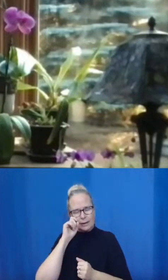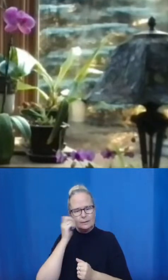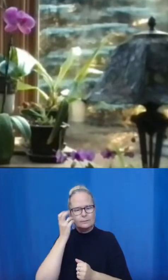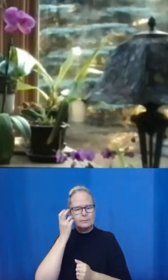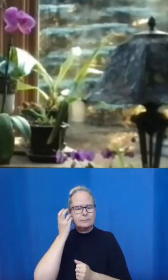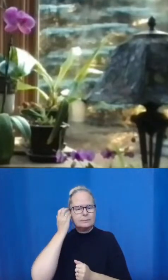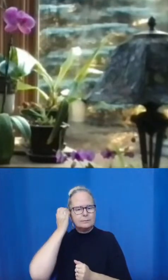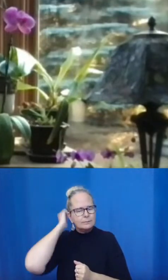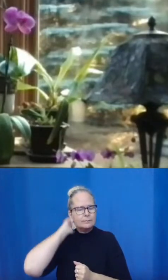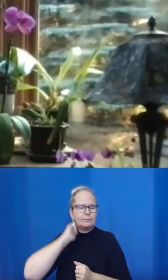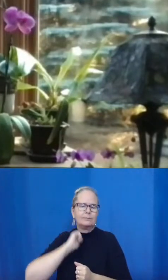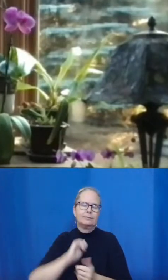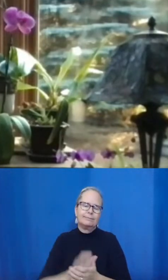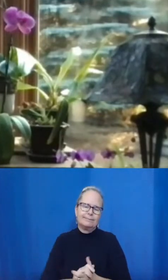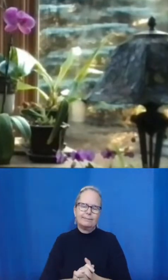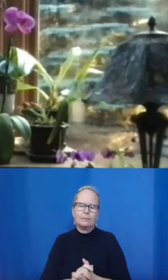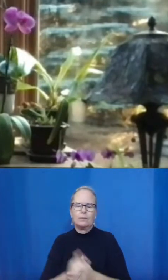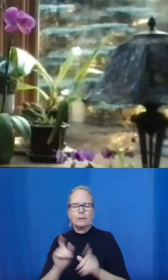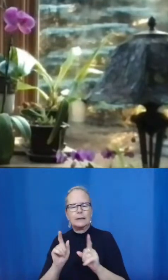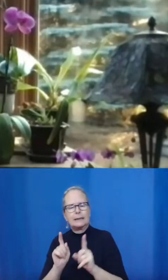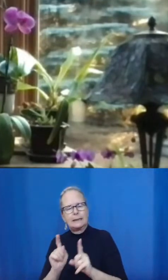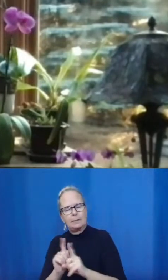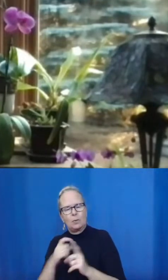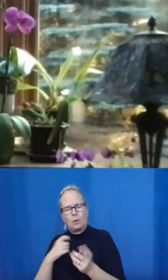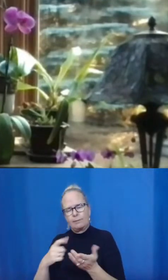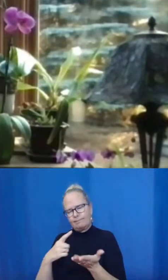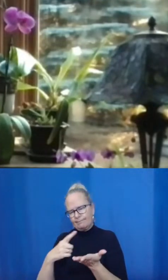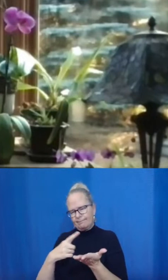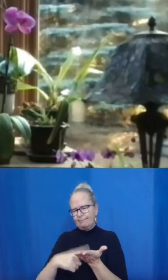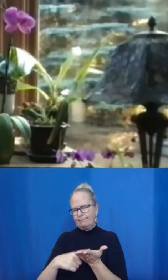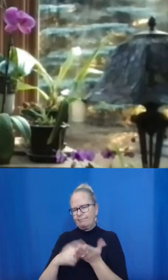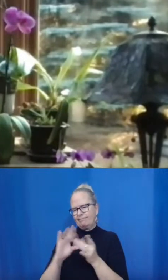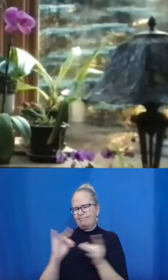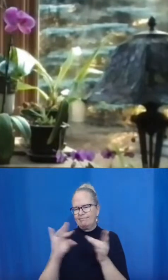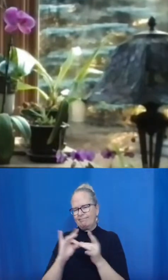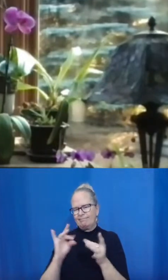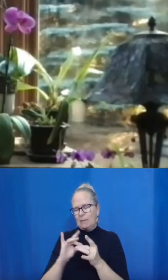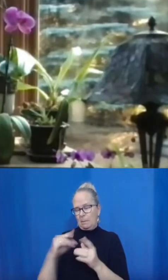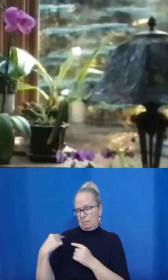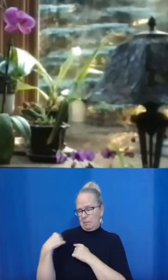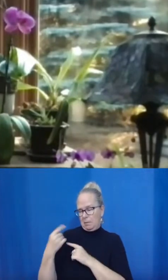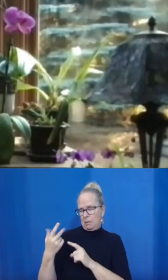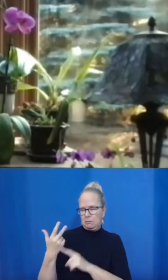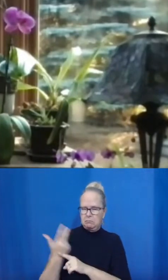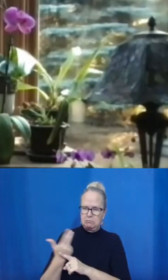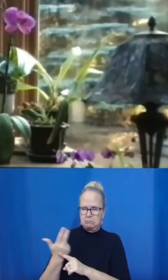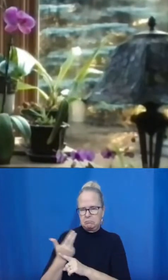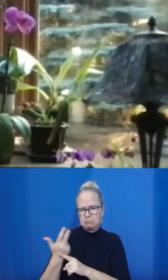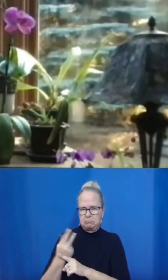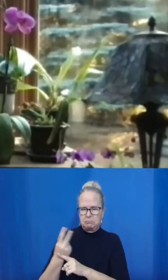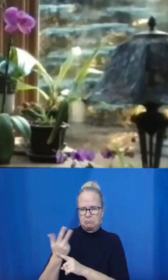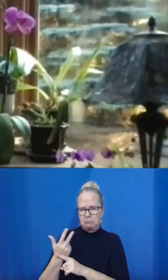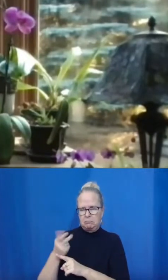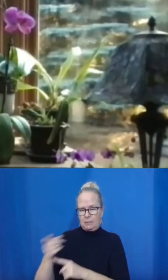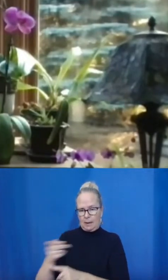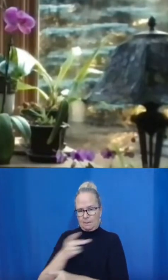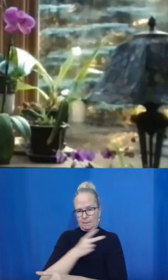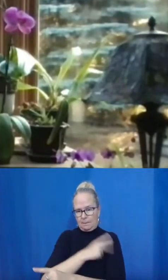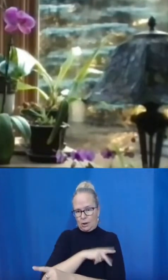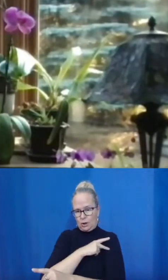as those who have received transplants, they really are disproportionately affected by the current